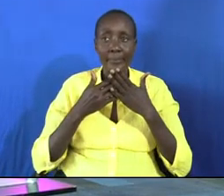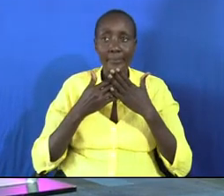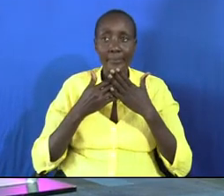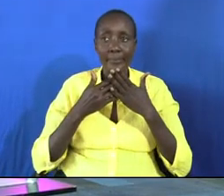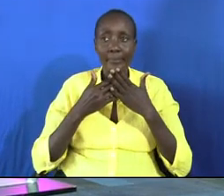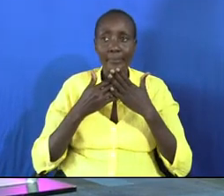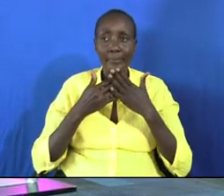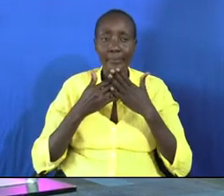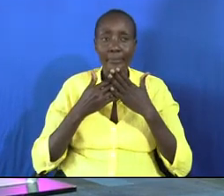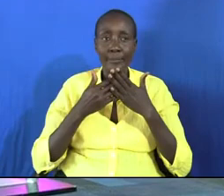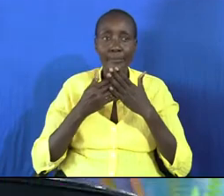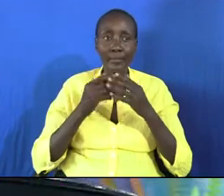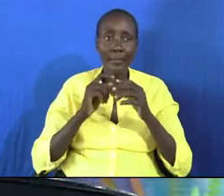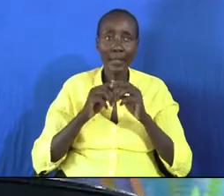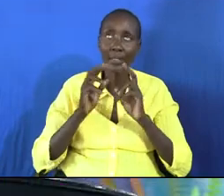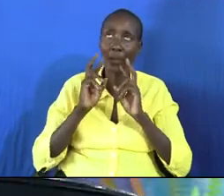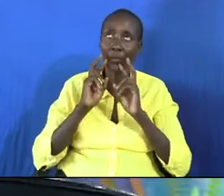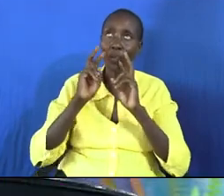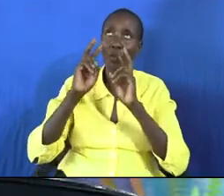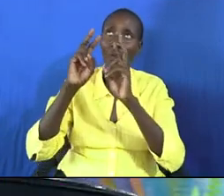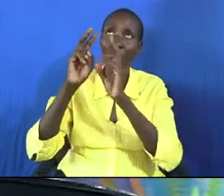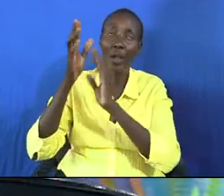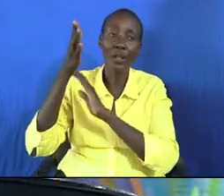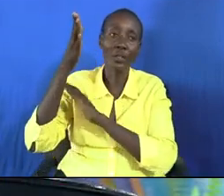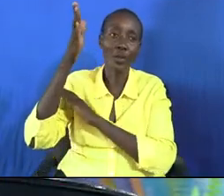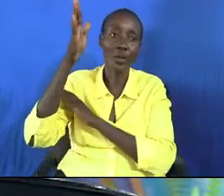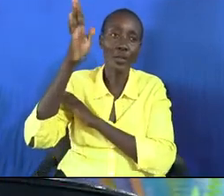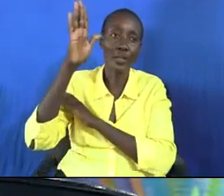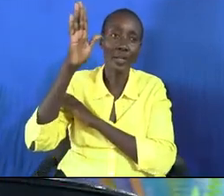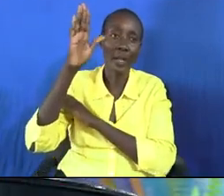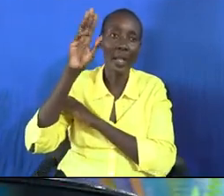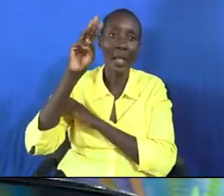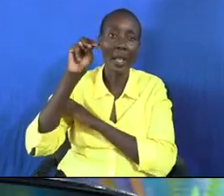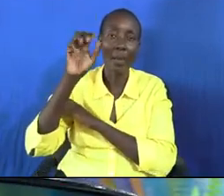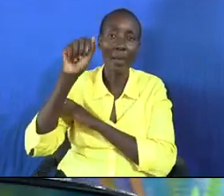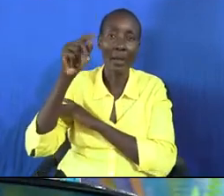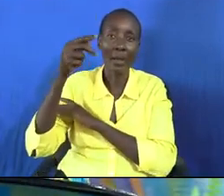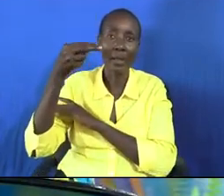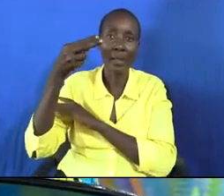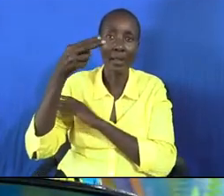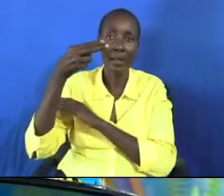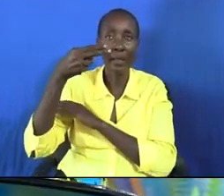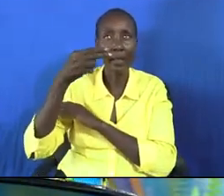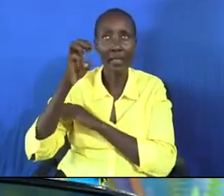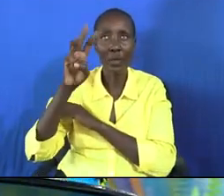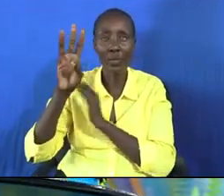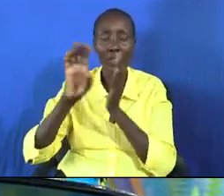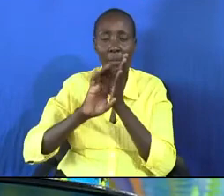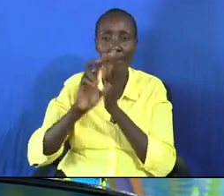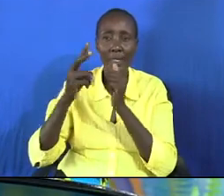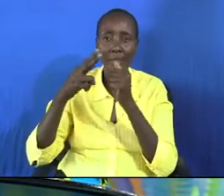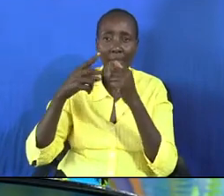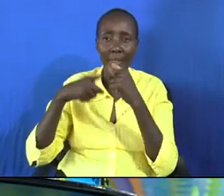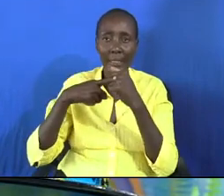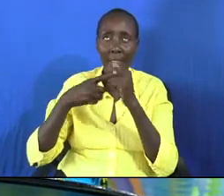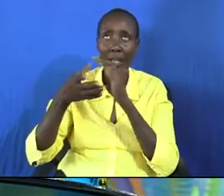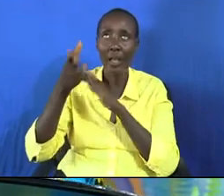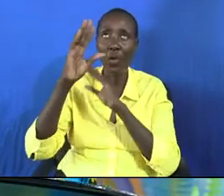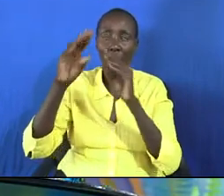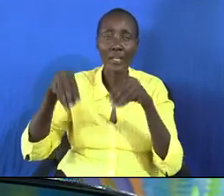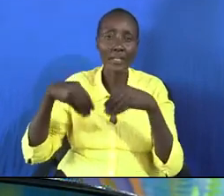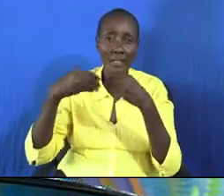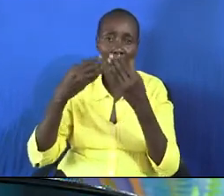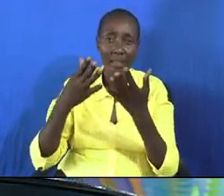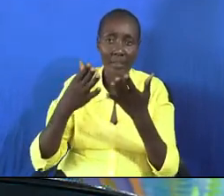And when we look at God and we go to Matthew 6, God is a provider. God is